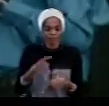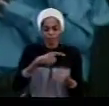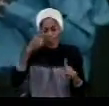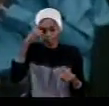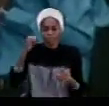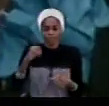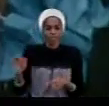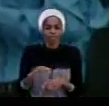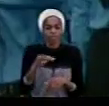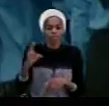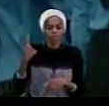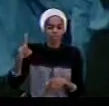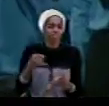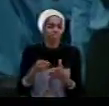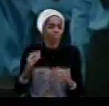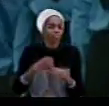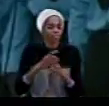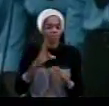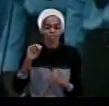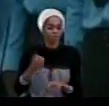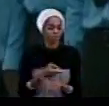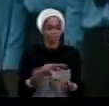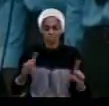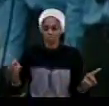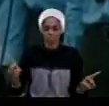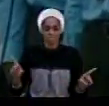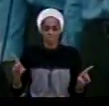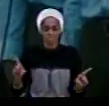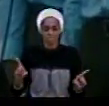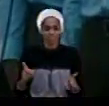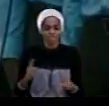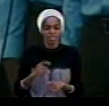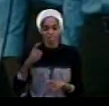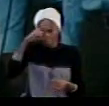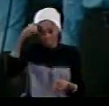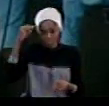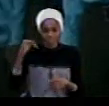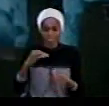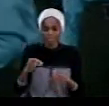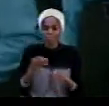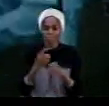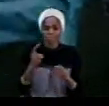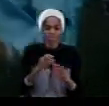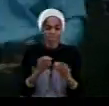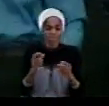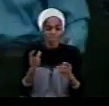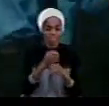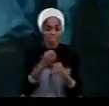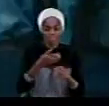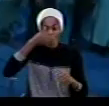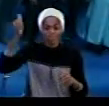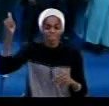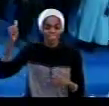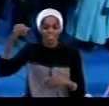this child of God, makes no difference, 'cause I know it's gonna get better either